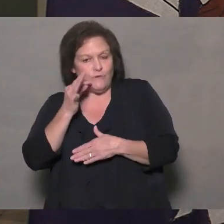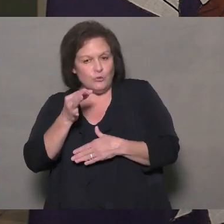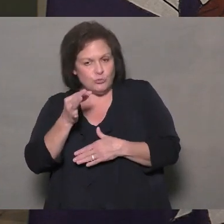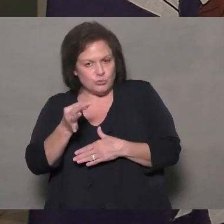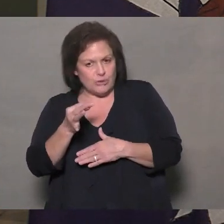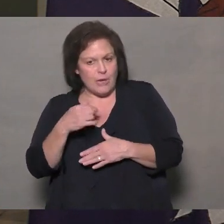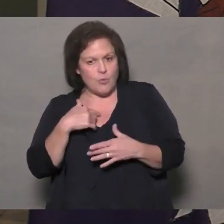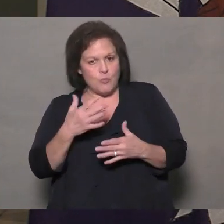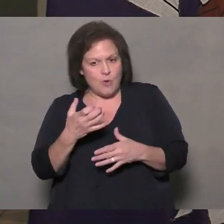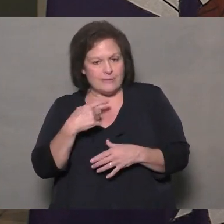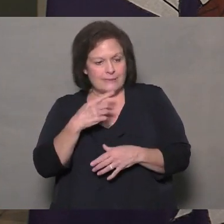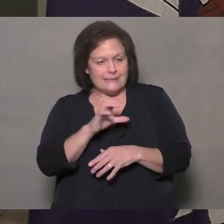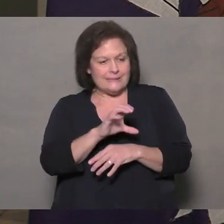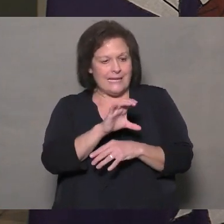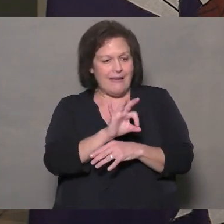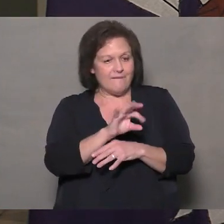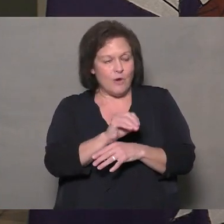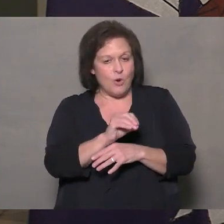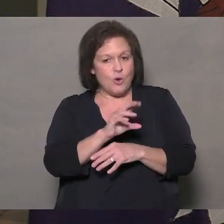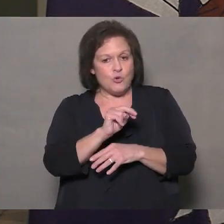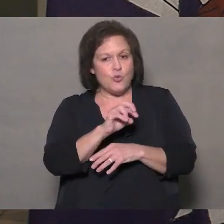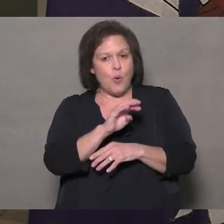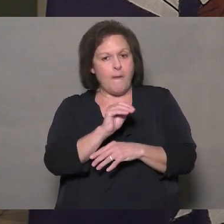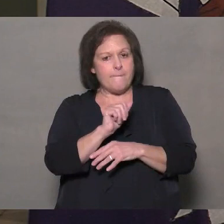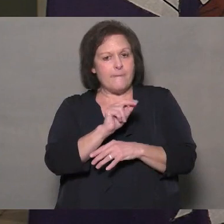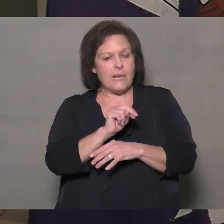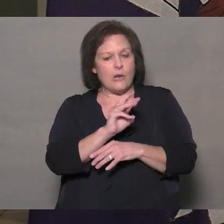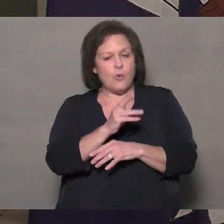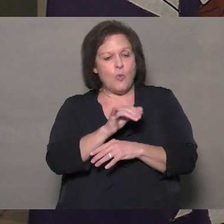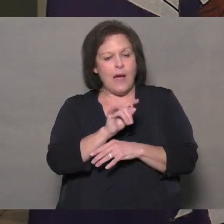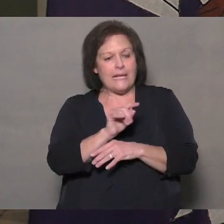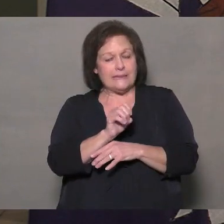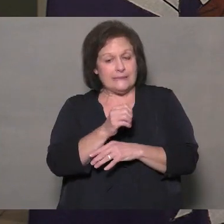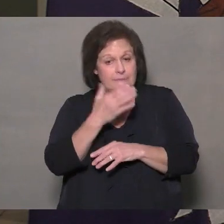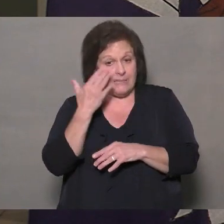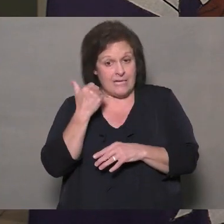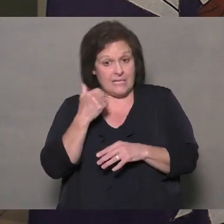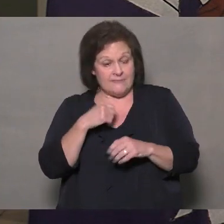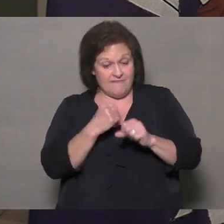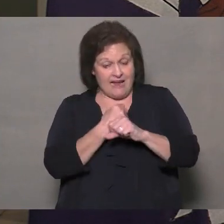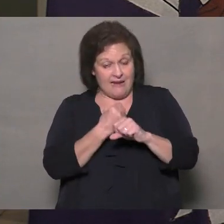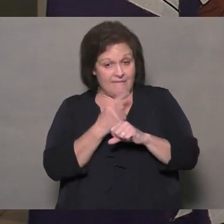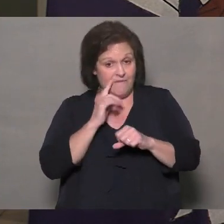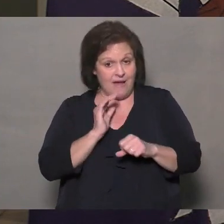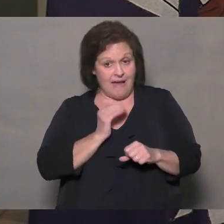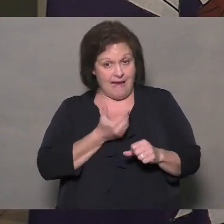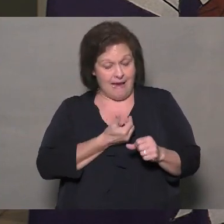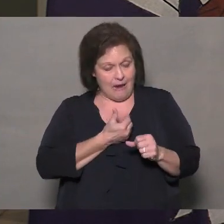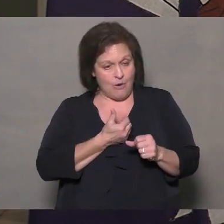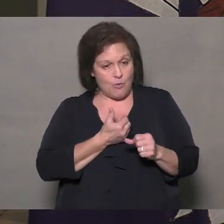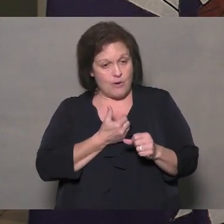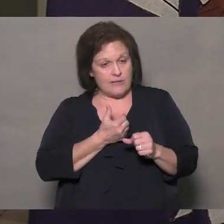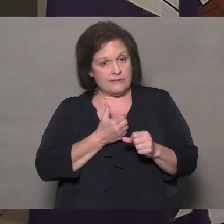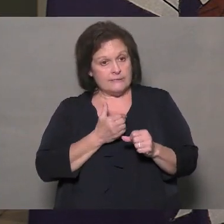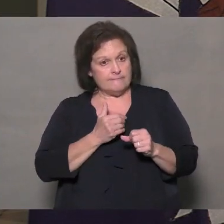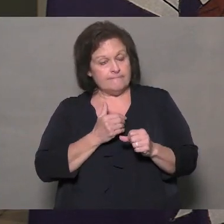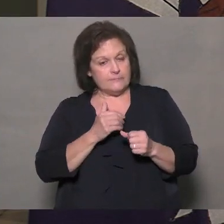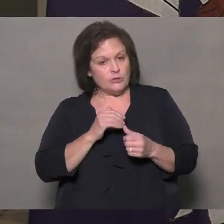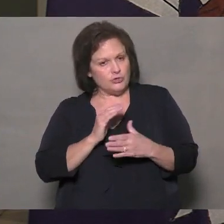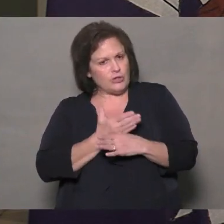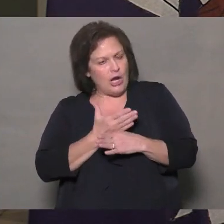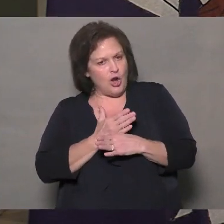little shout out to my CFO, Norman White, because fighting for our fair share didn't stop when COVID